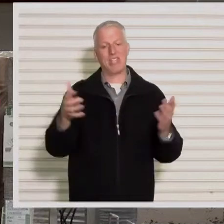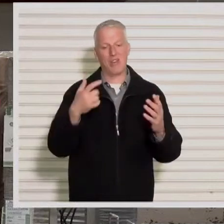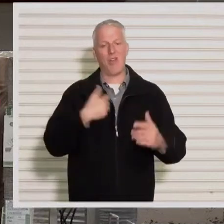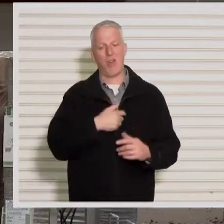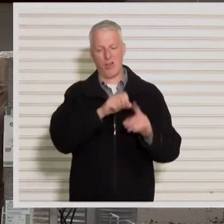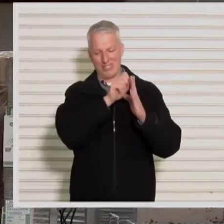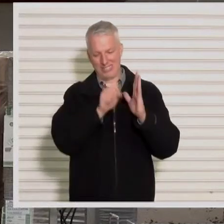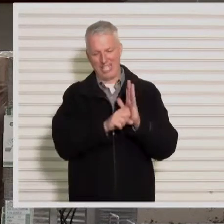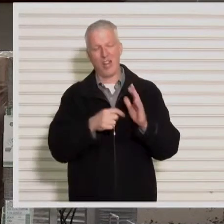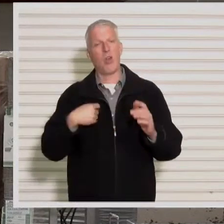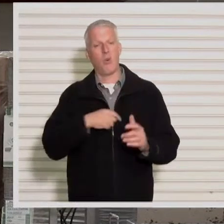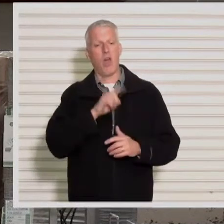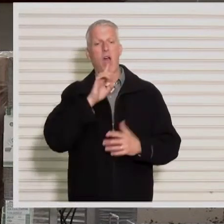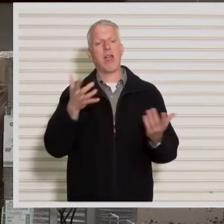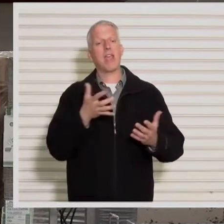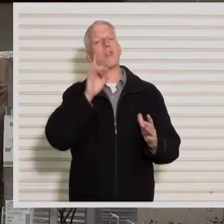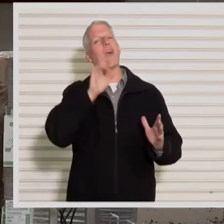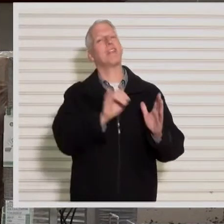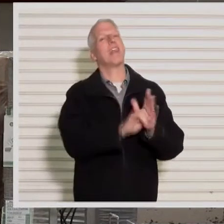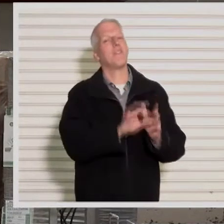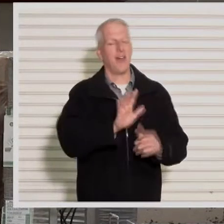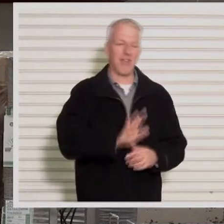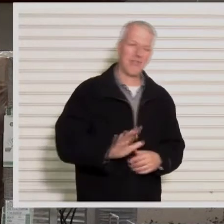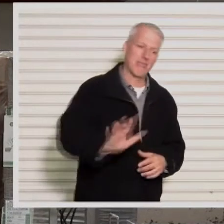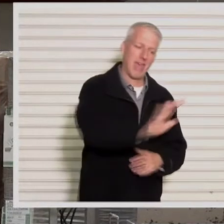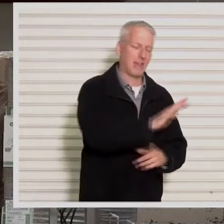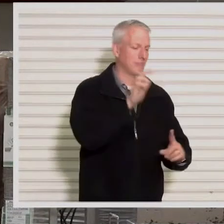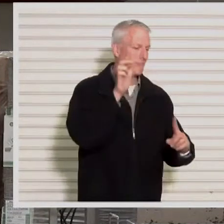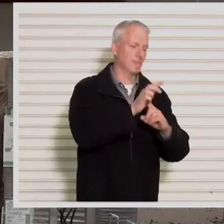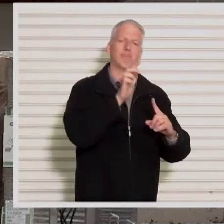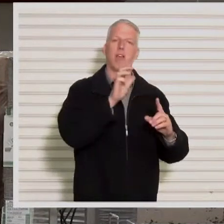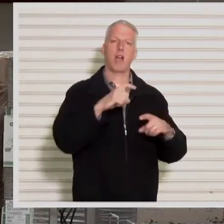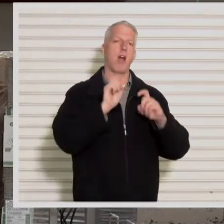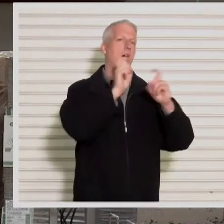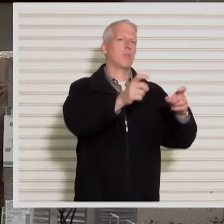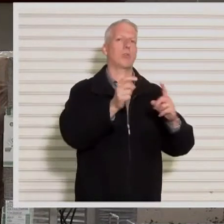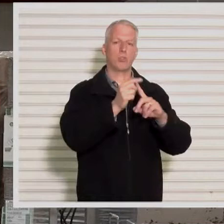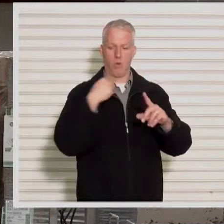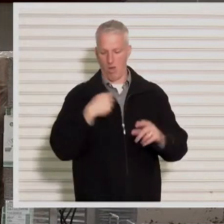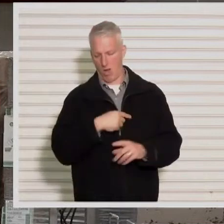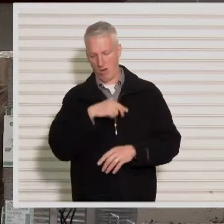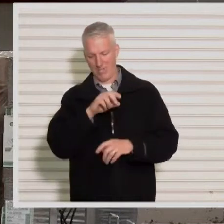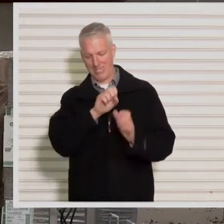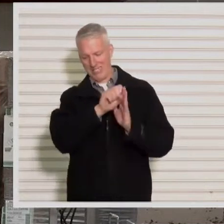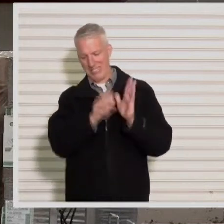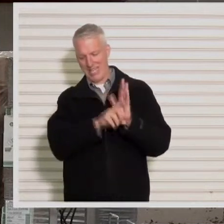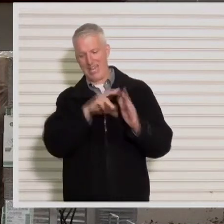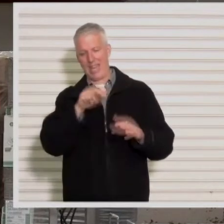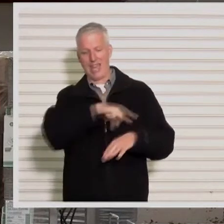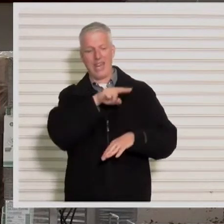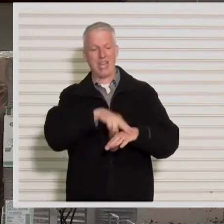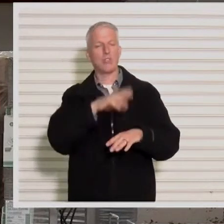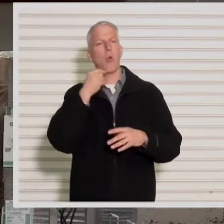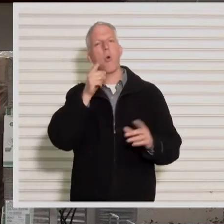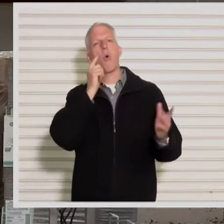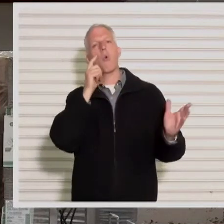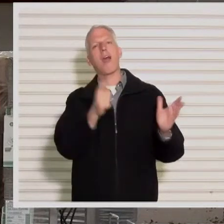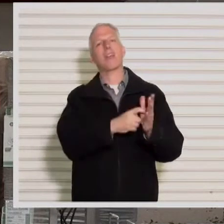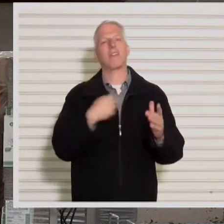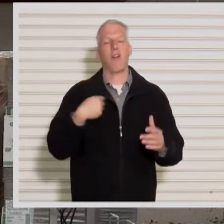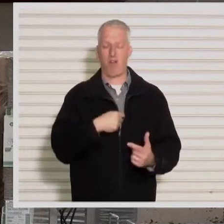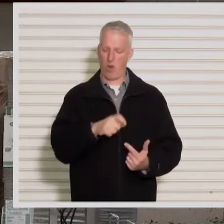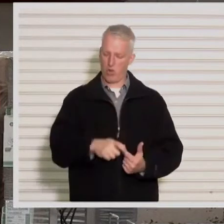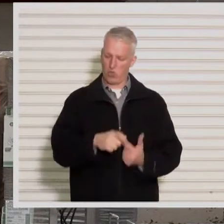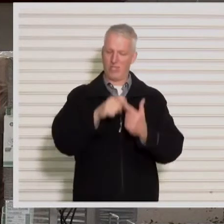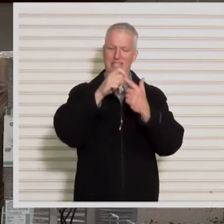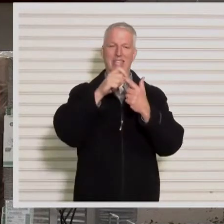We're here to identify their remarkable contribution to our state and nation, but also to recognize our unique responsibility to do